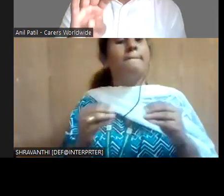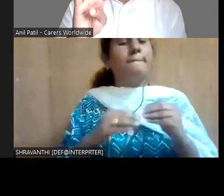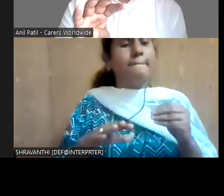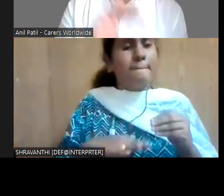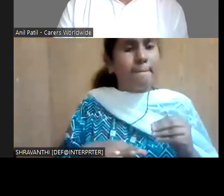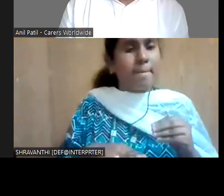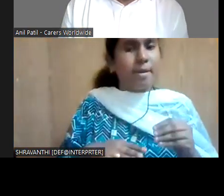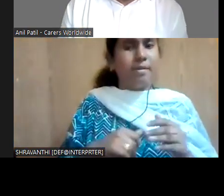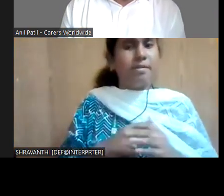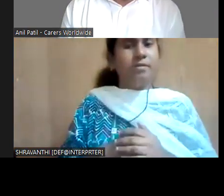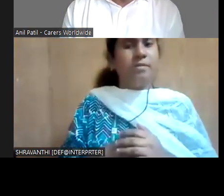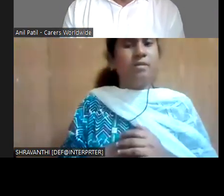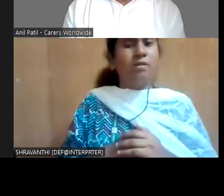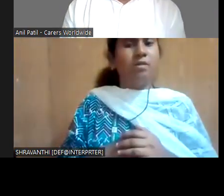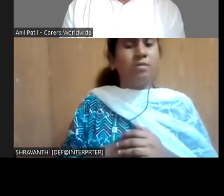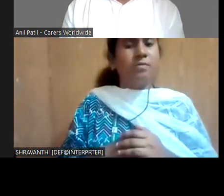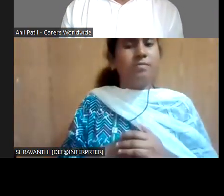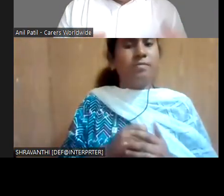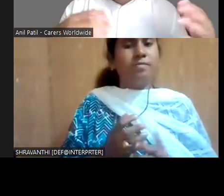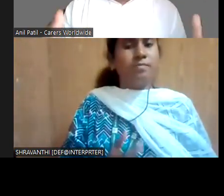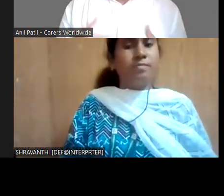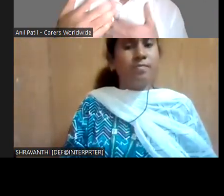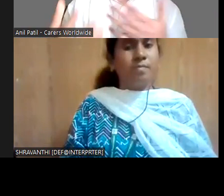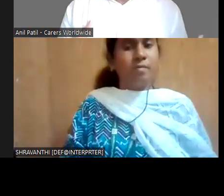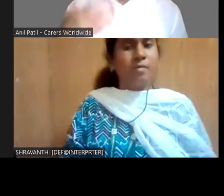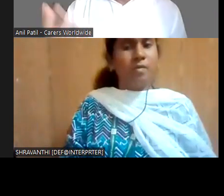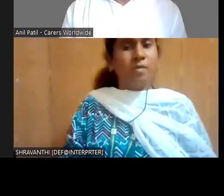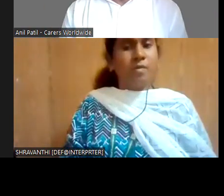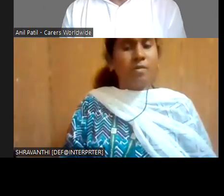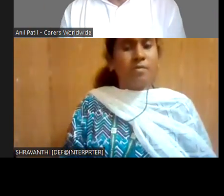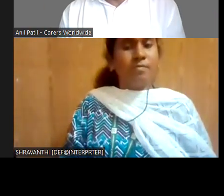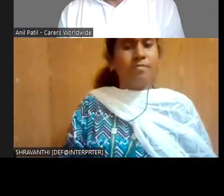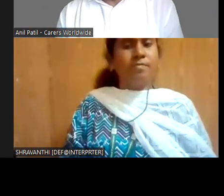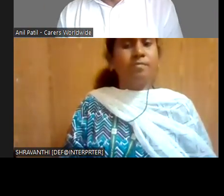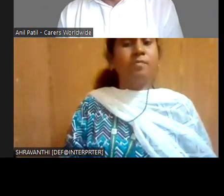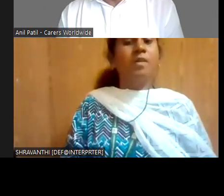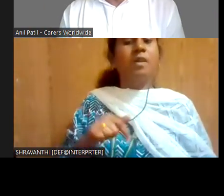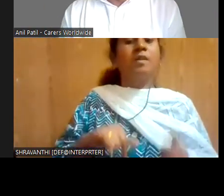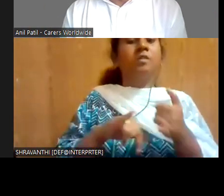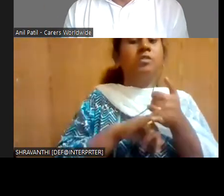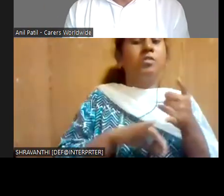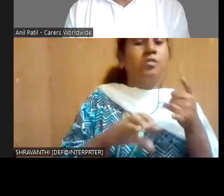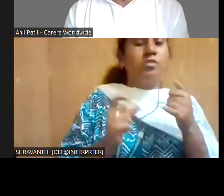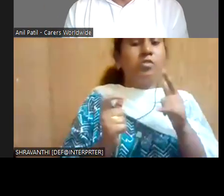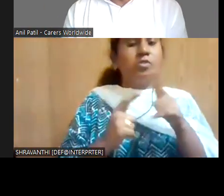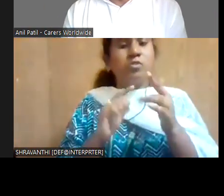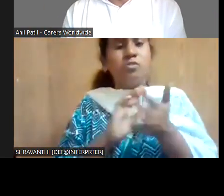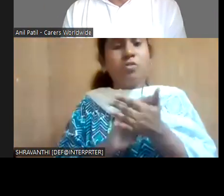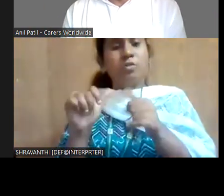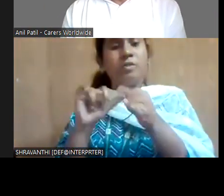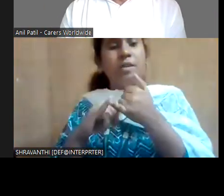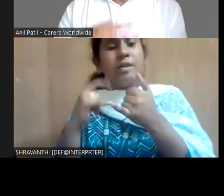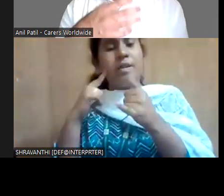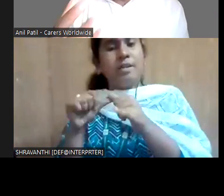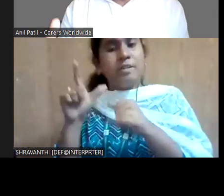promoted four carers cooperatives. This is first of all, its kind in South Asia, exclusively for carers